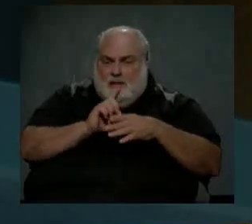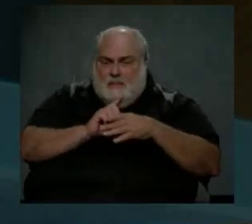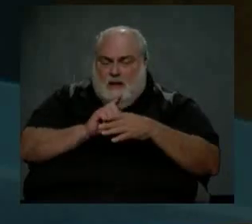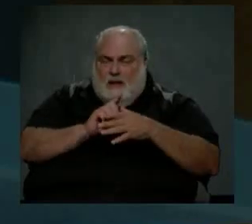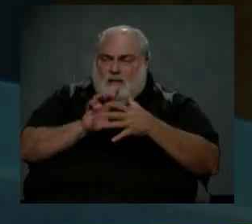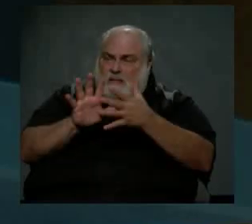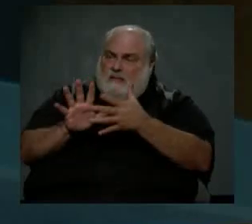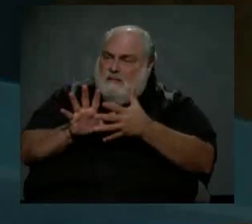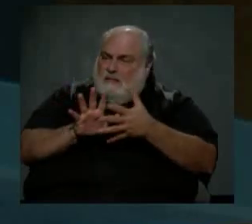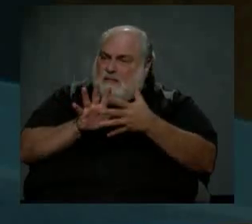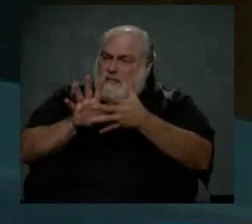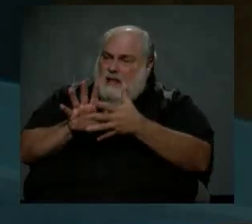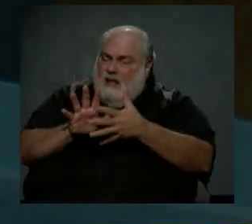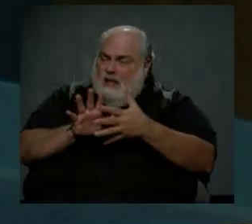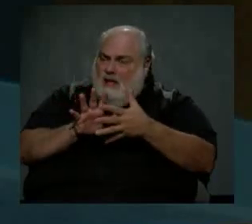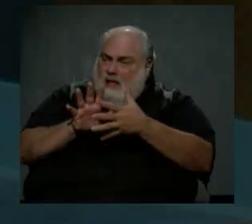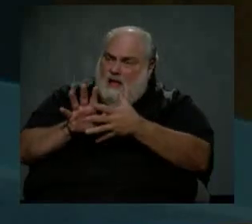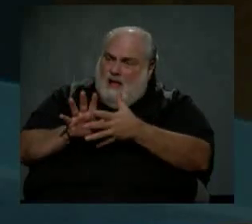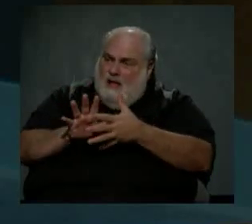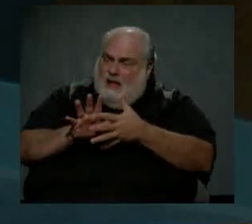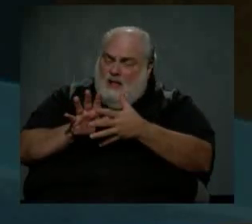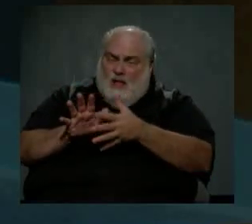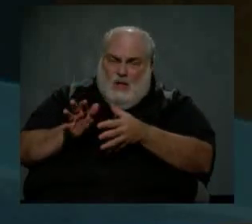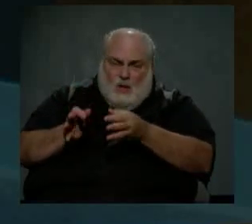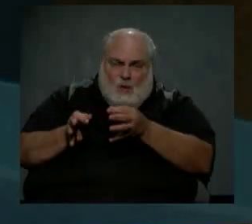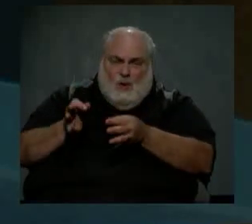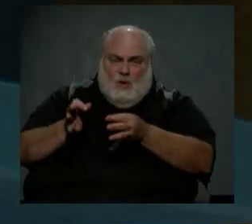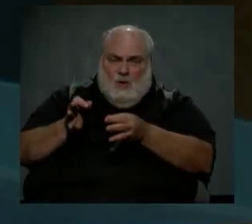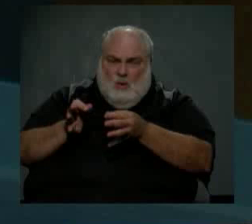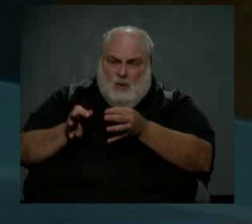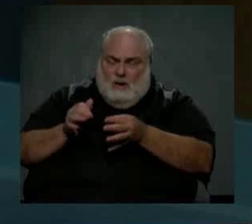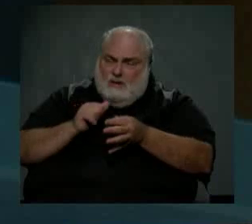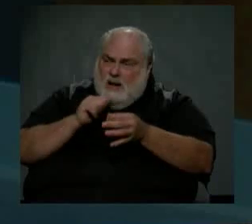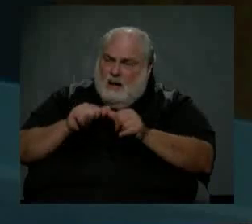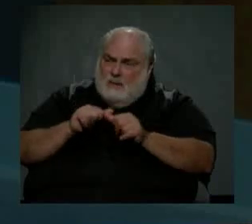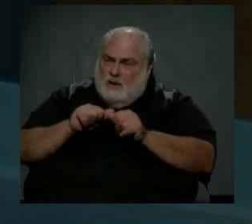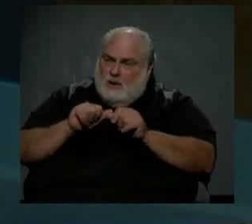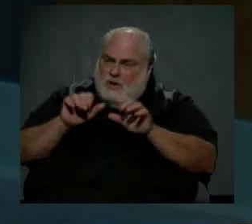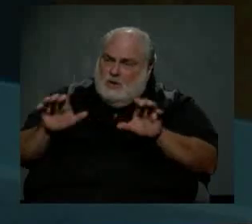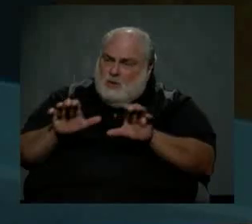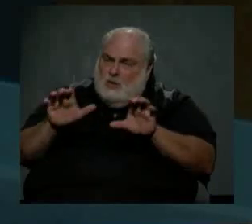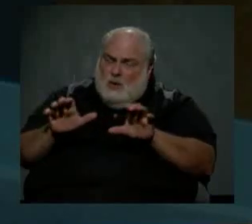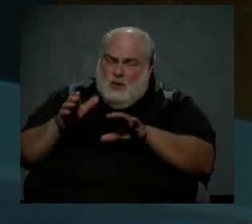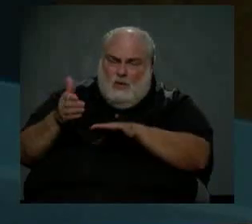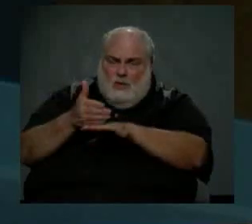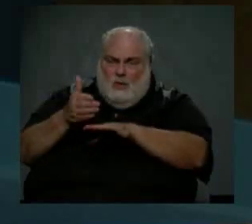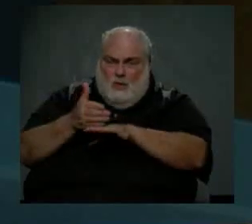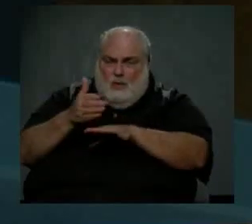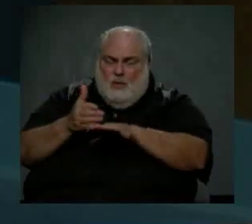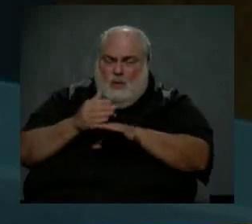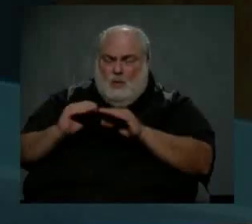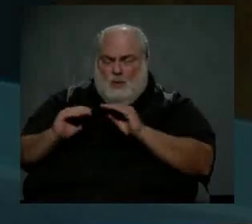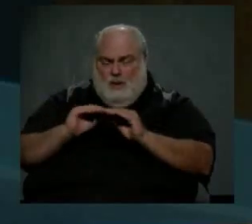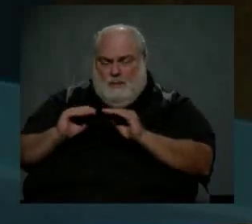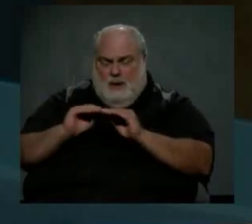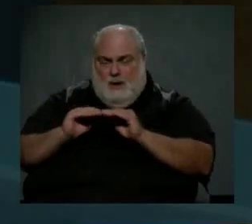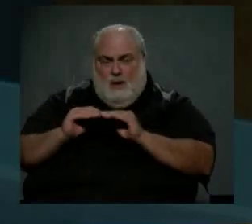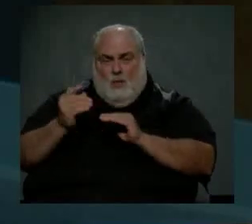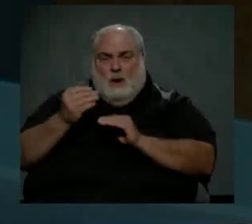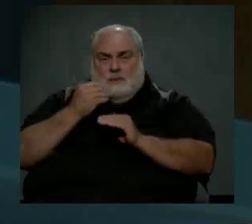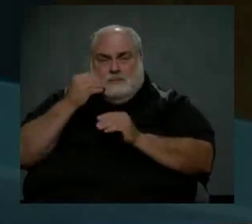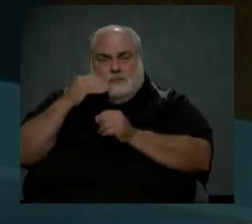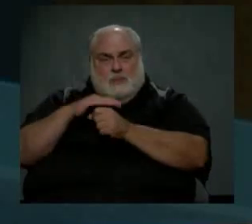and month and month and month after month because they do not have the money to do repairs. We have one neighborhood